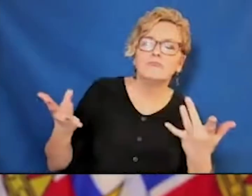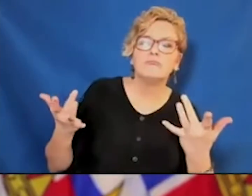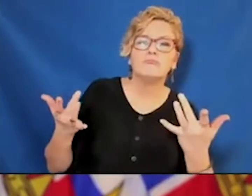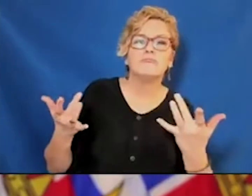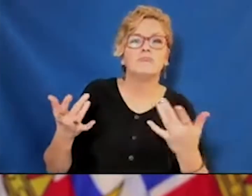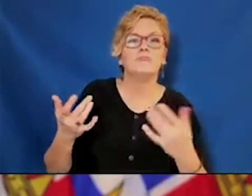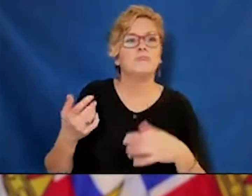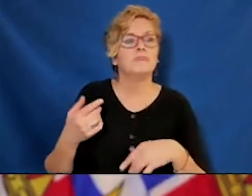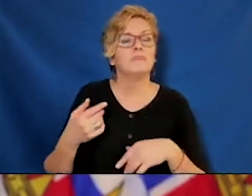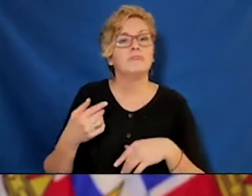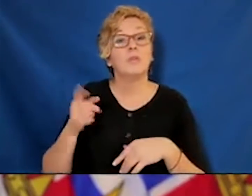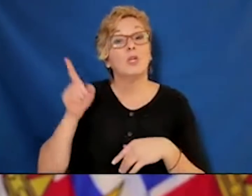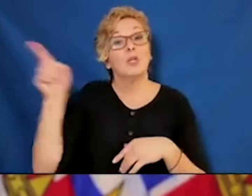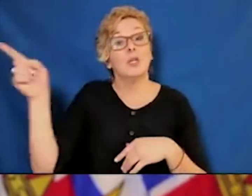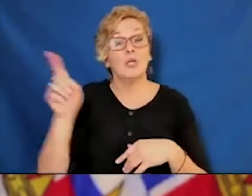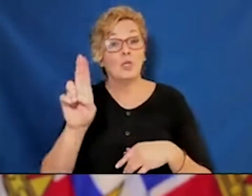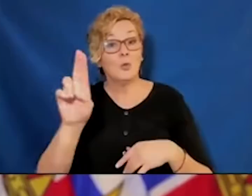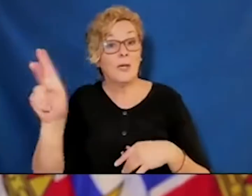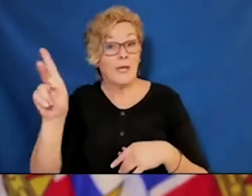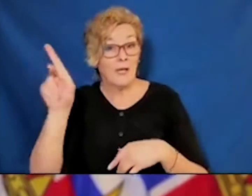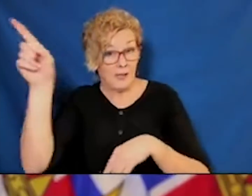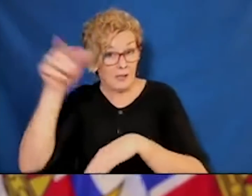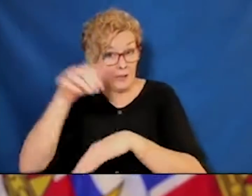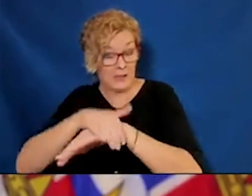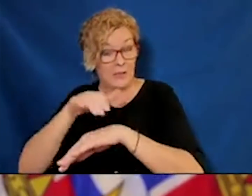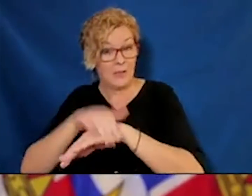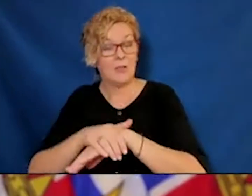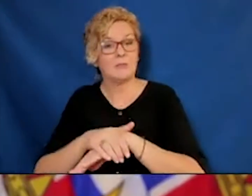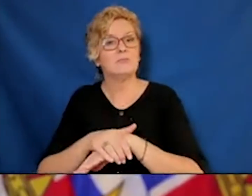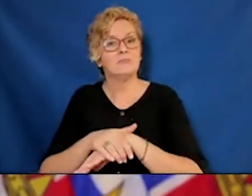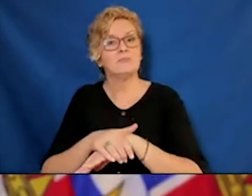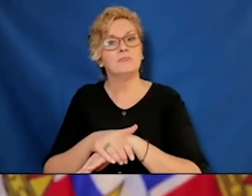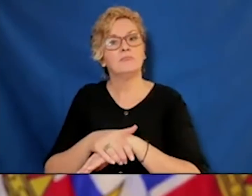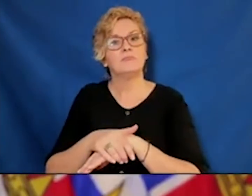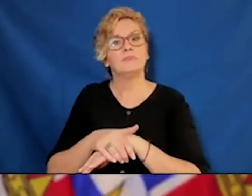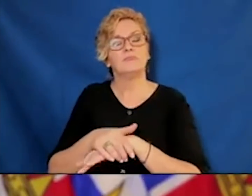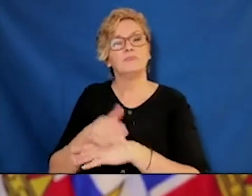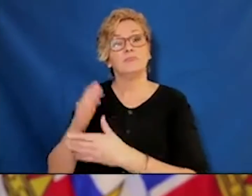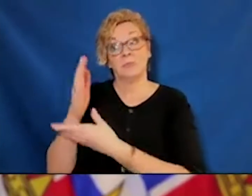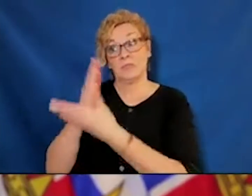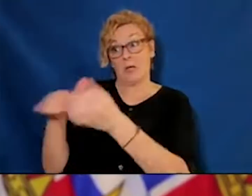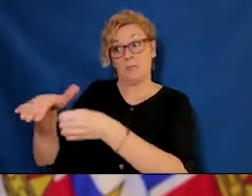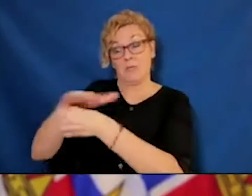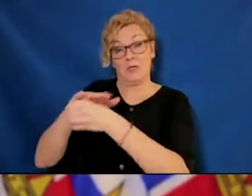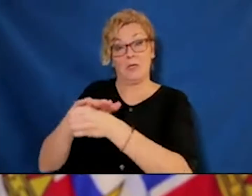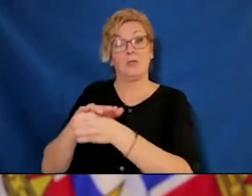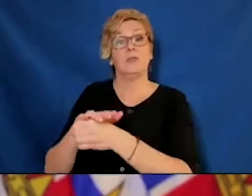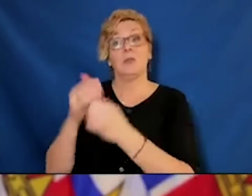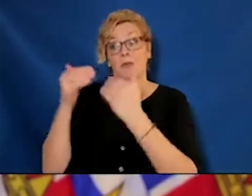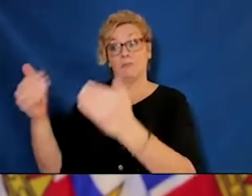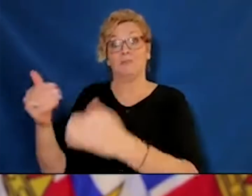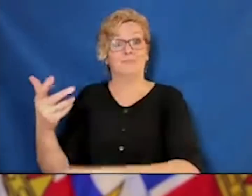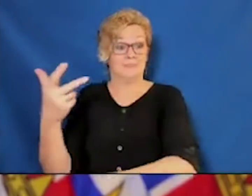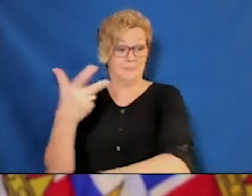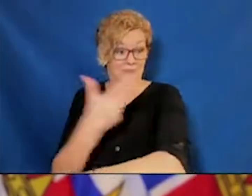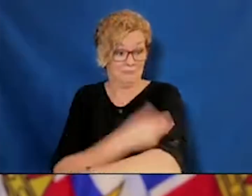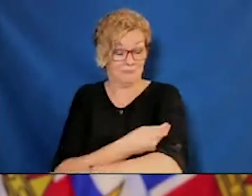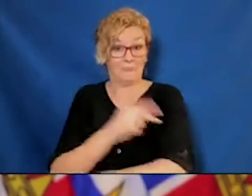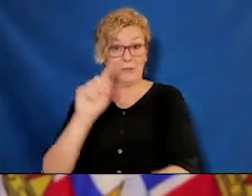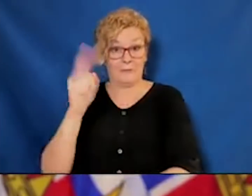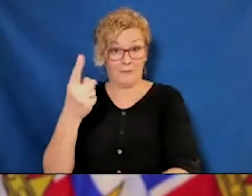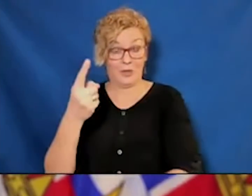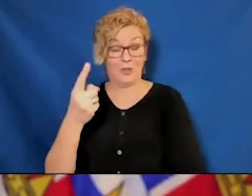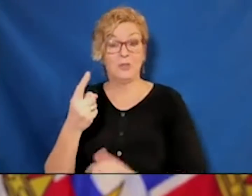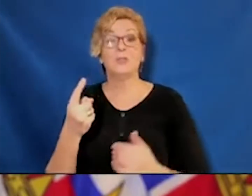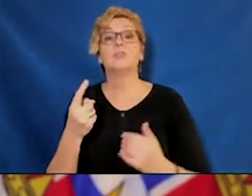to 12 weeks, is there an issue in between the 6 weeks and 12 weeks, for example? We'll be watching all of that